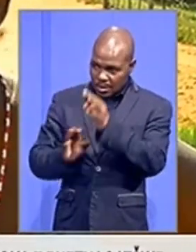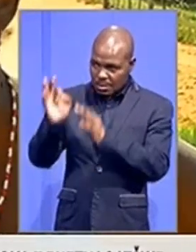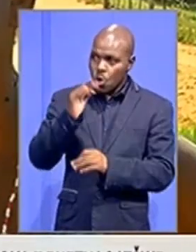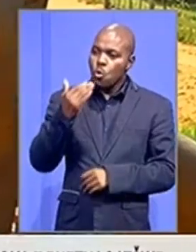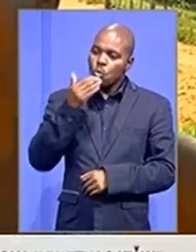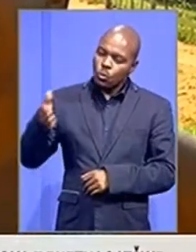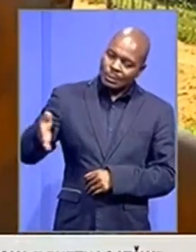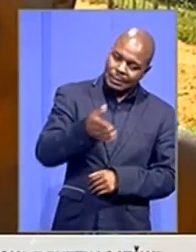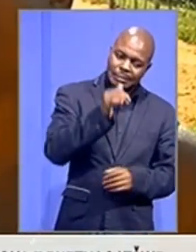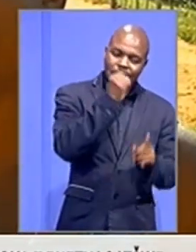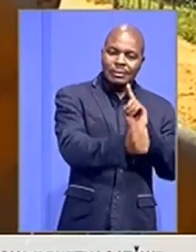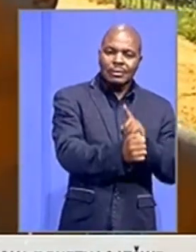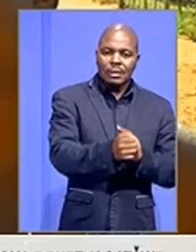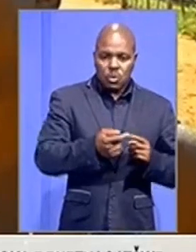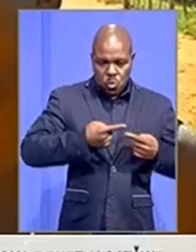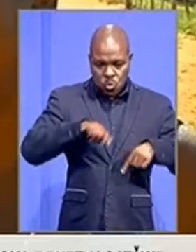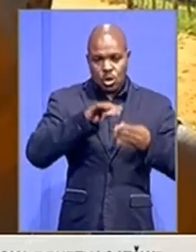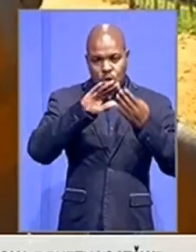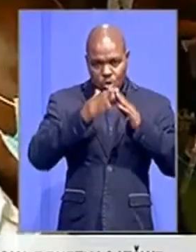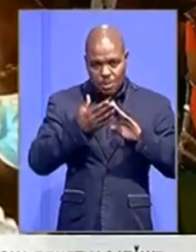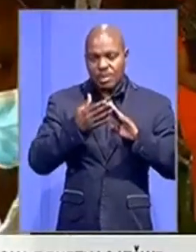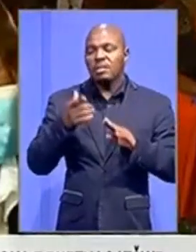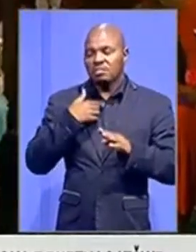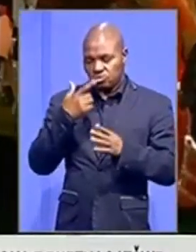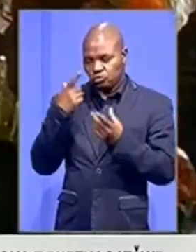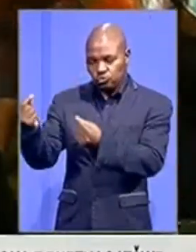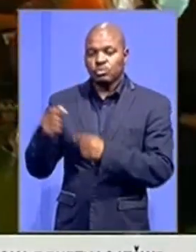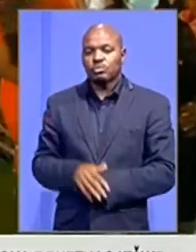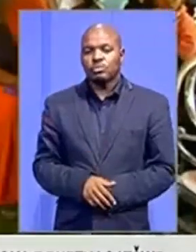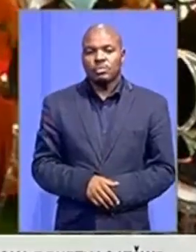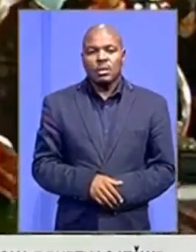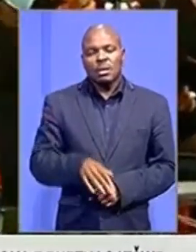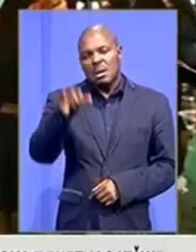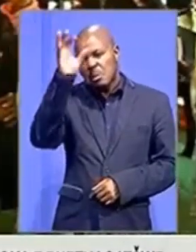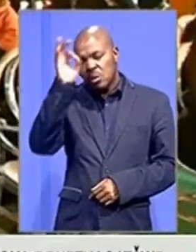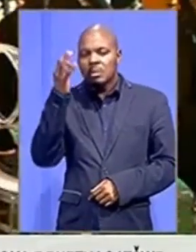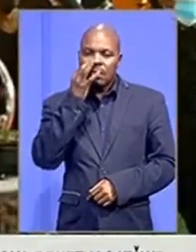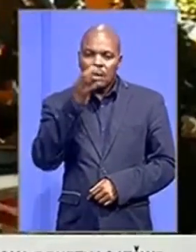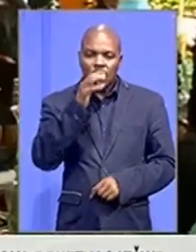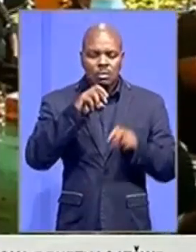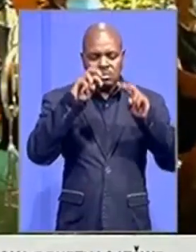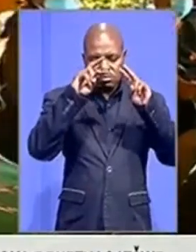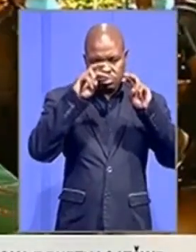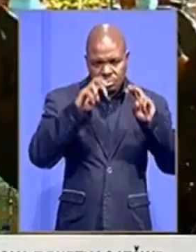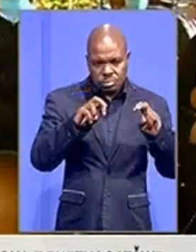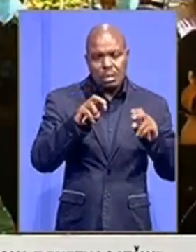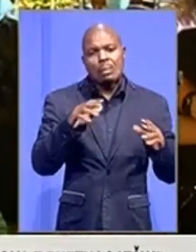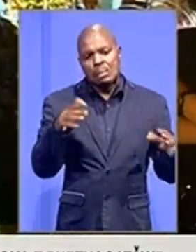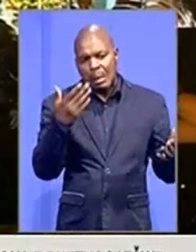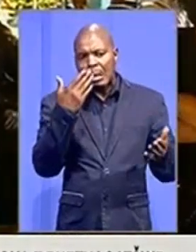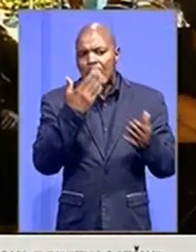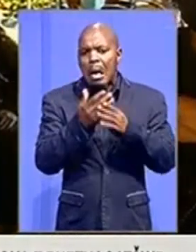mang rena setšhaba re tlo ba handlela. Batlhankedi ba molao ba re dinyakišišo tšeo di tsene go fase di tshepiša